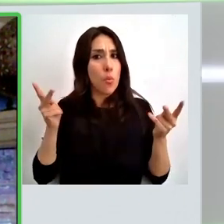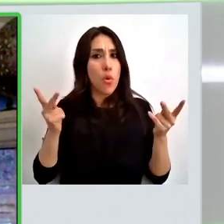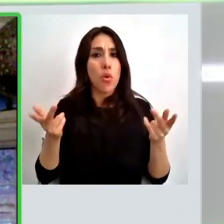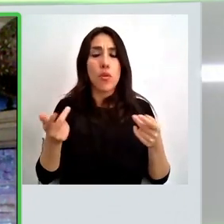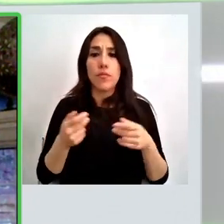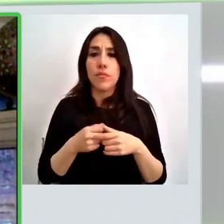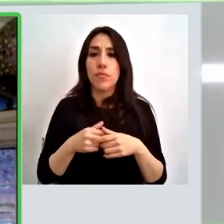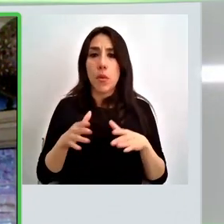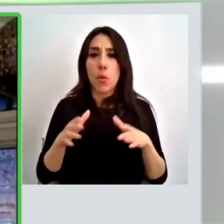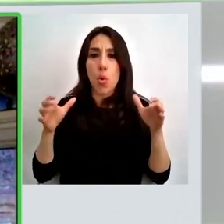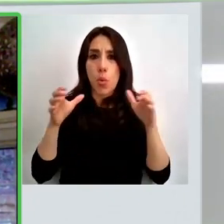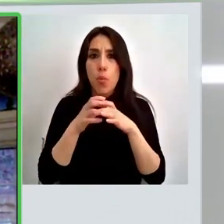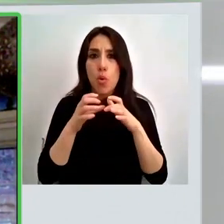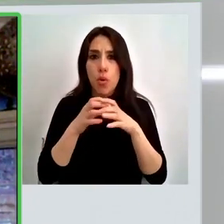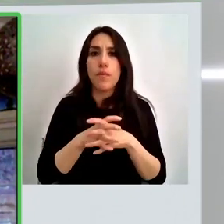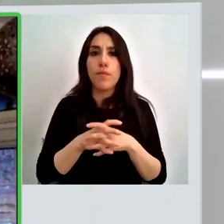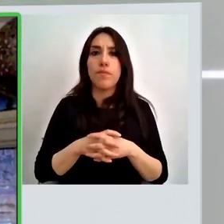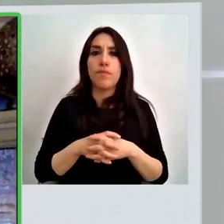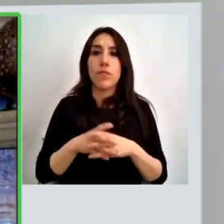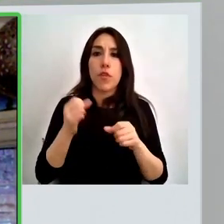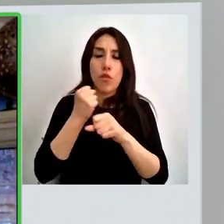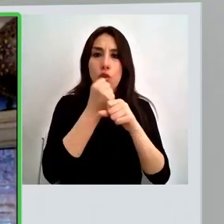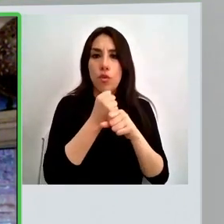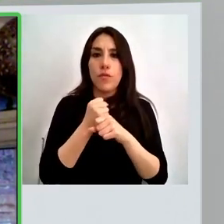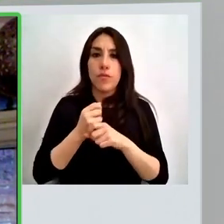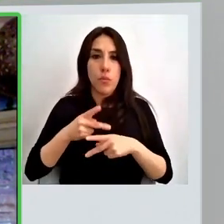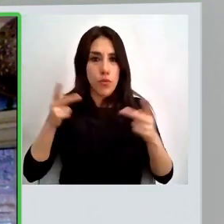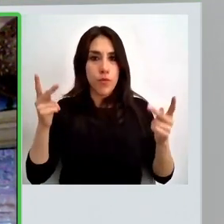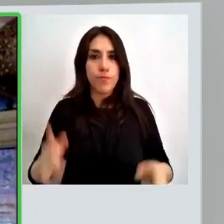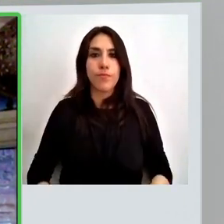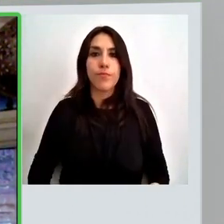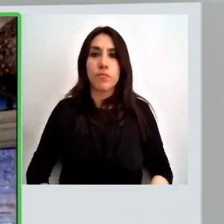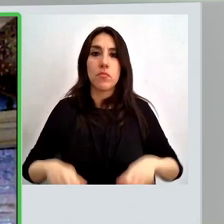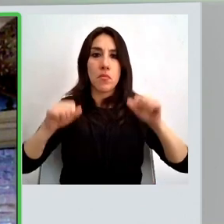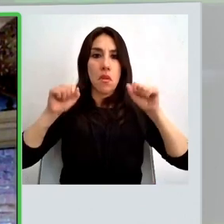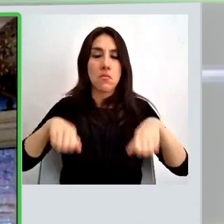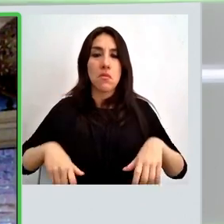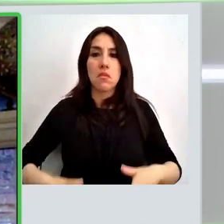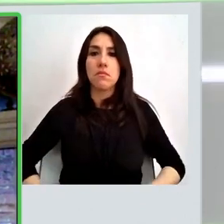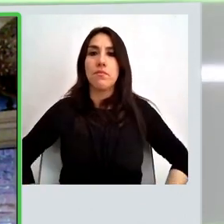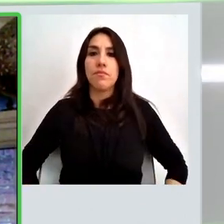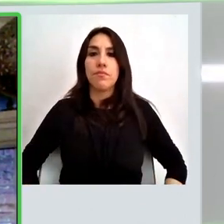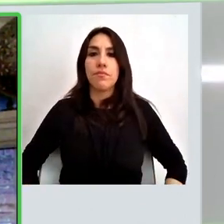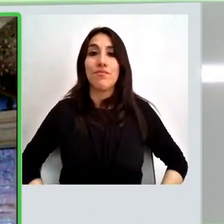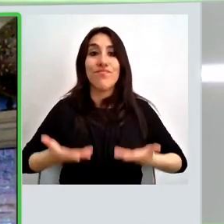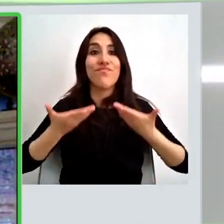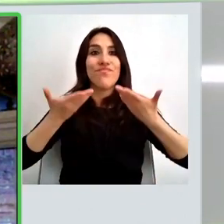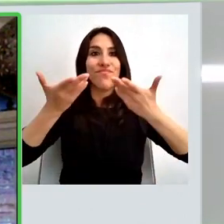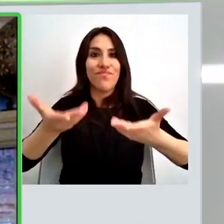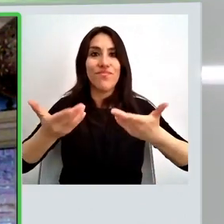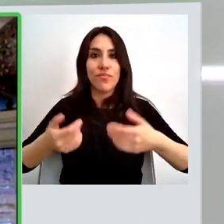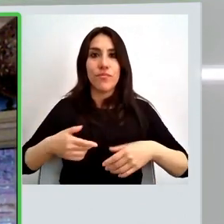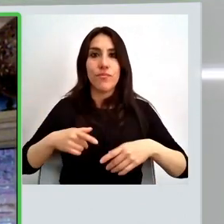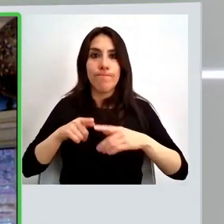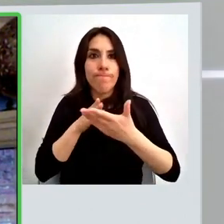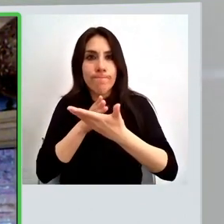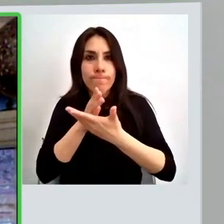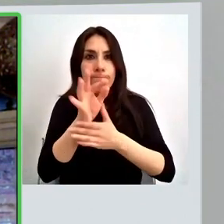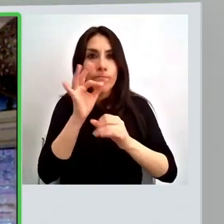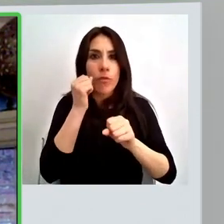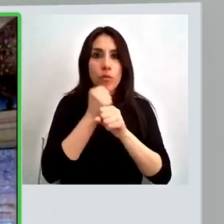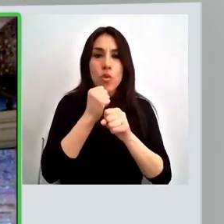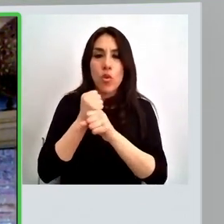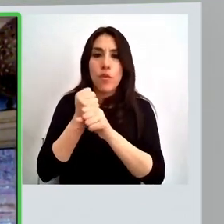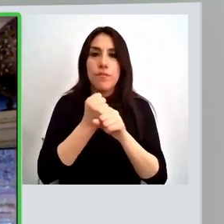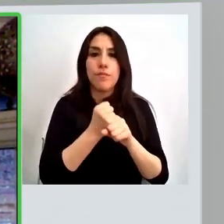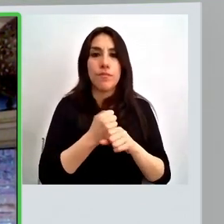Canada, for example, where we have the Treasury Board for Canada. We work